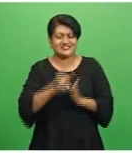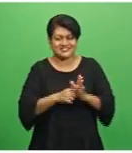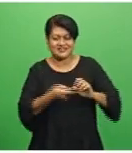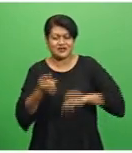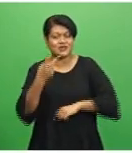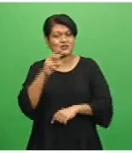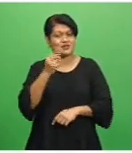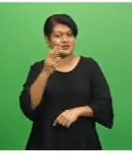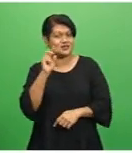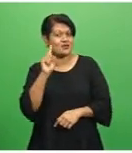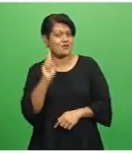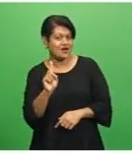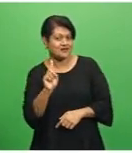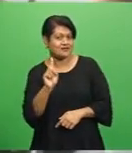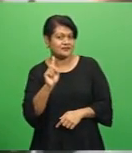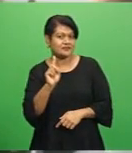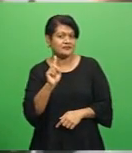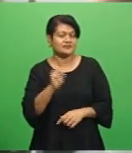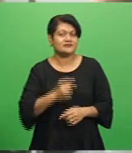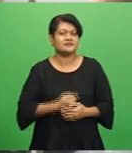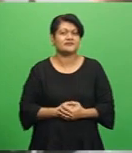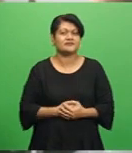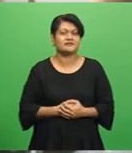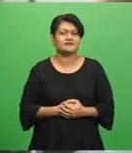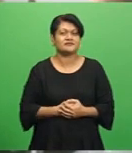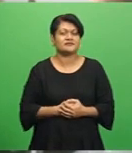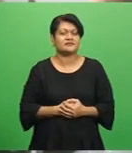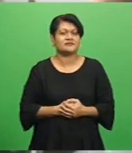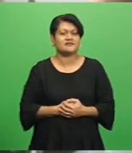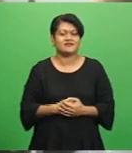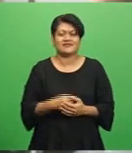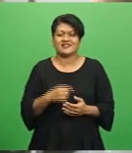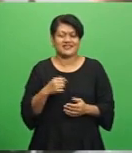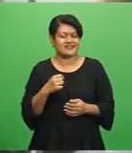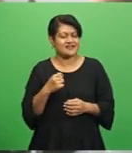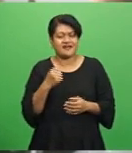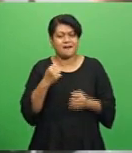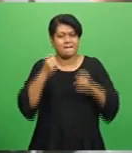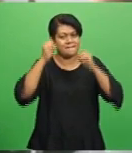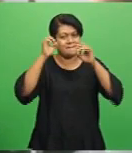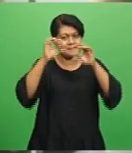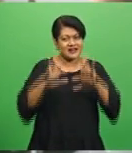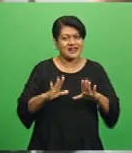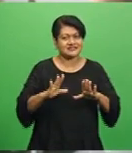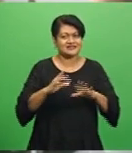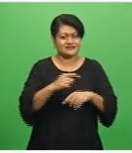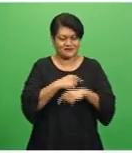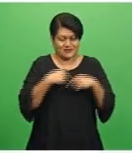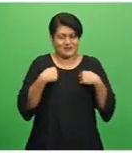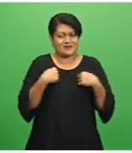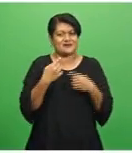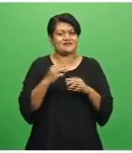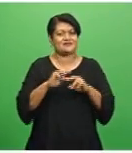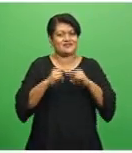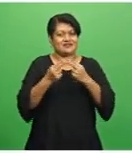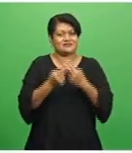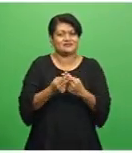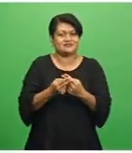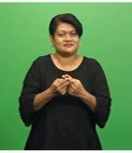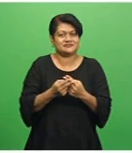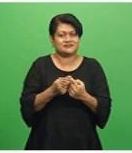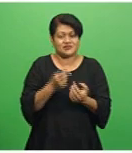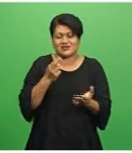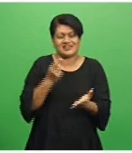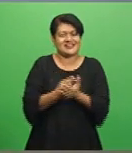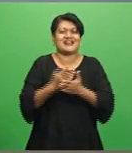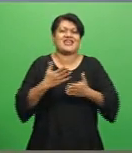2021, and it's indeed a blessing for our family, and we are really